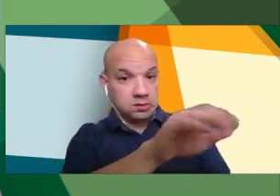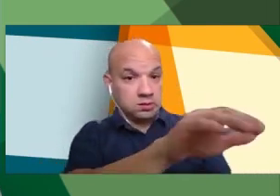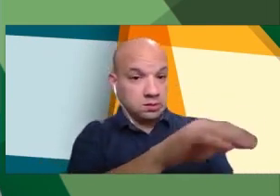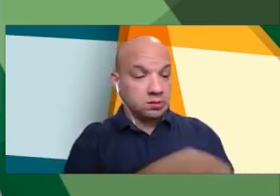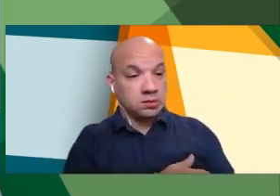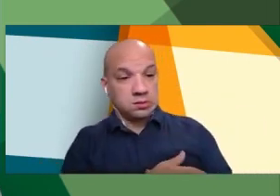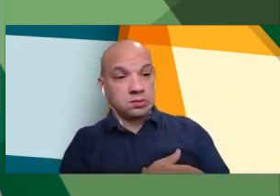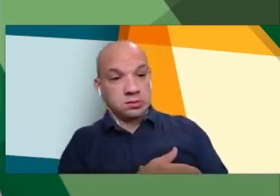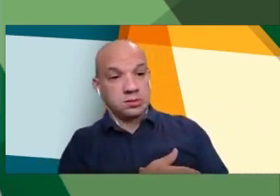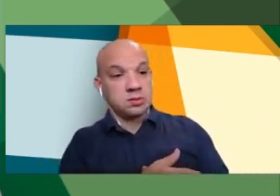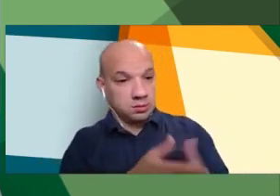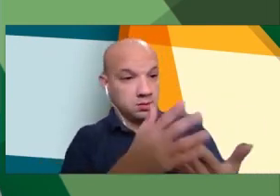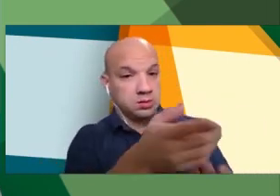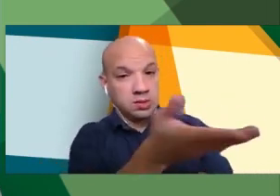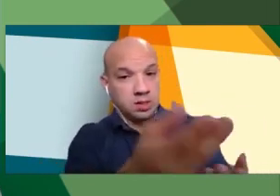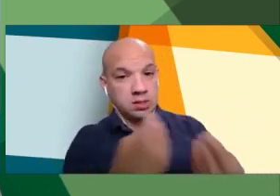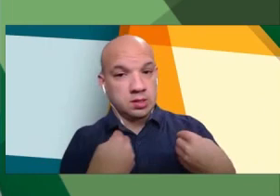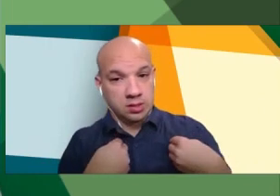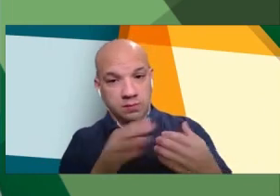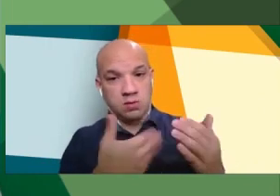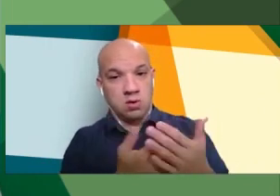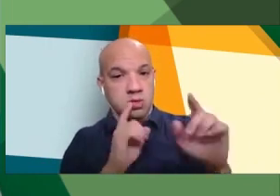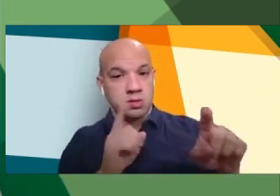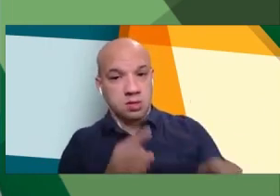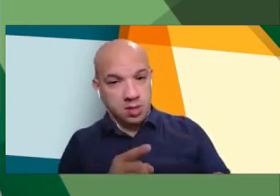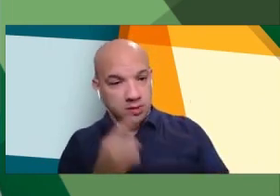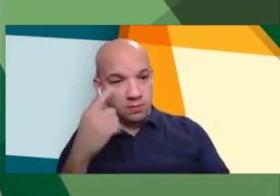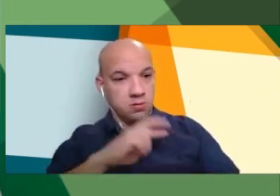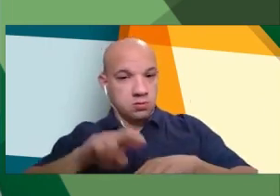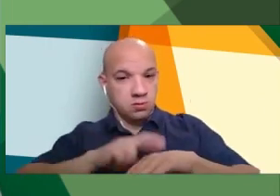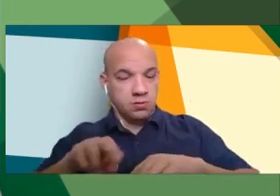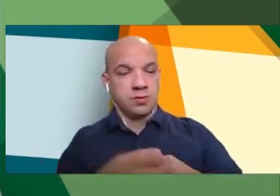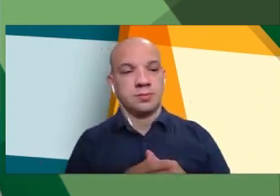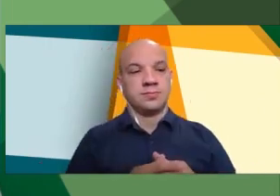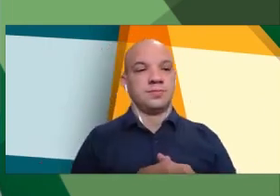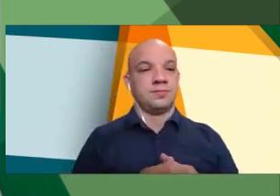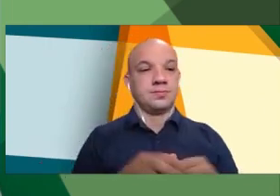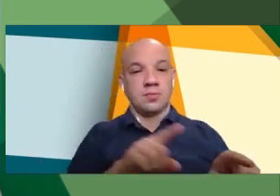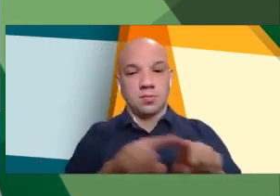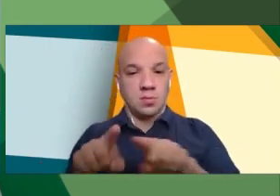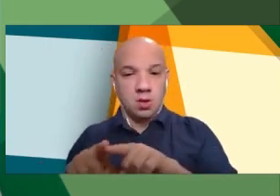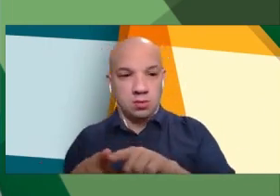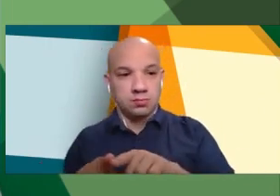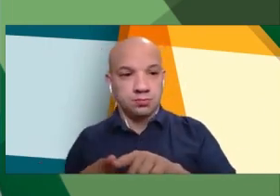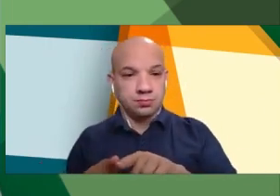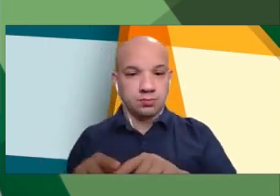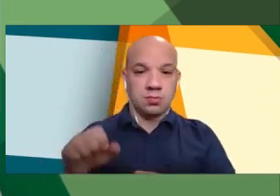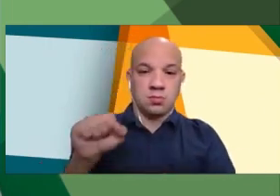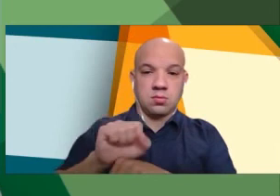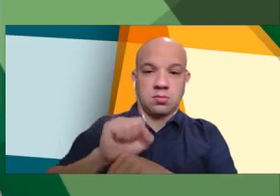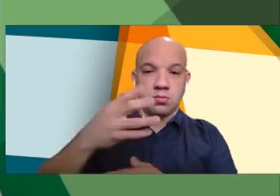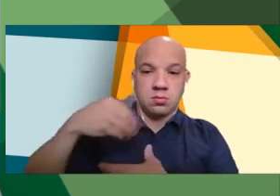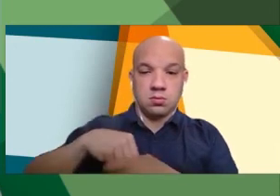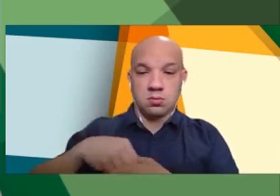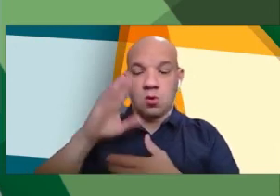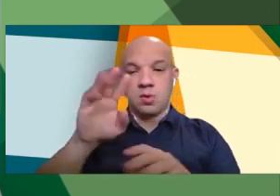that reference can provide us with an answer for the reference. Also, the work approach is going to